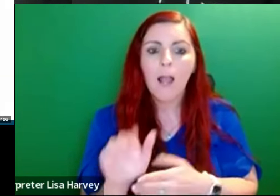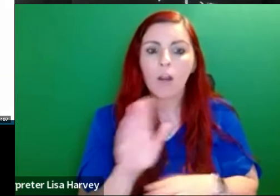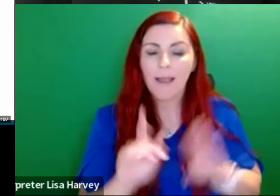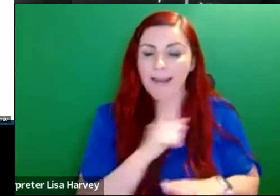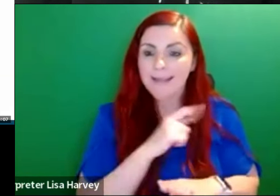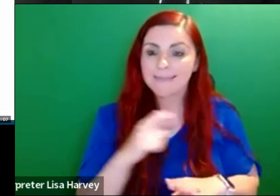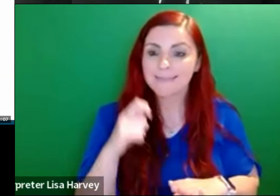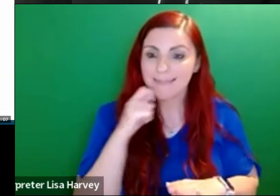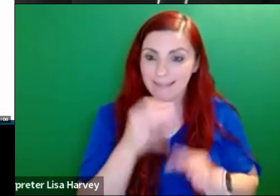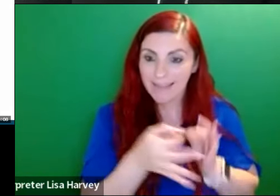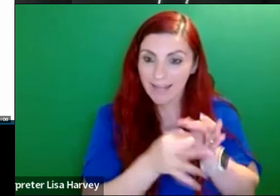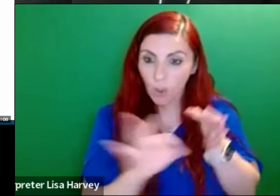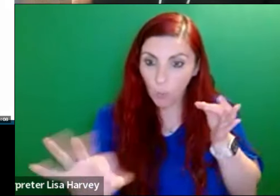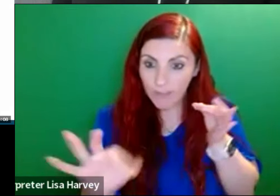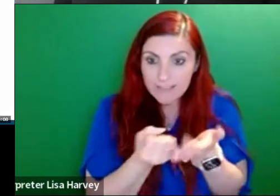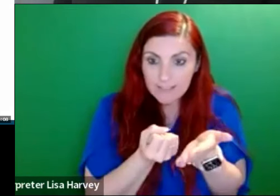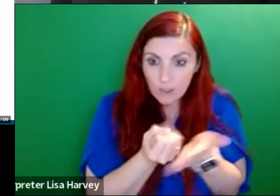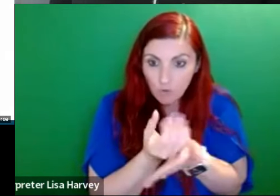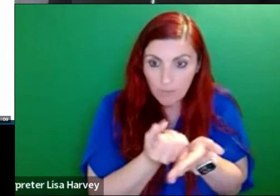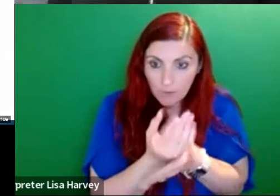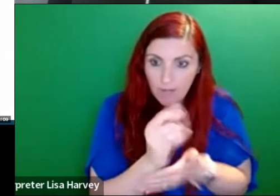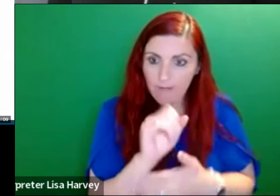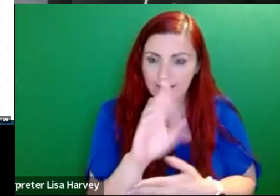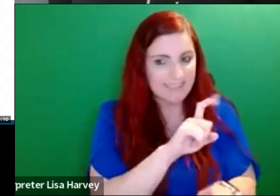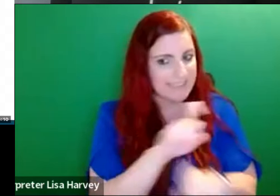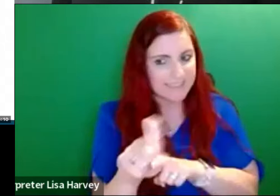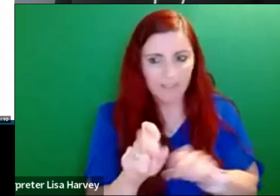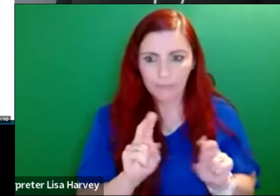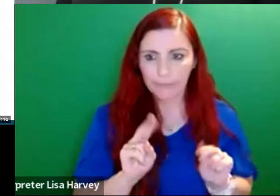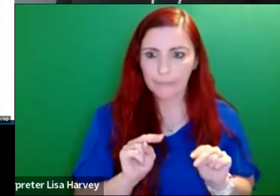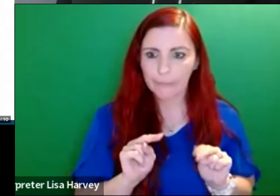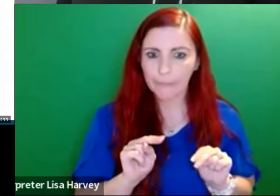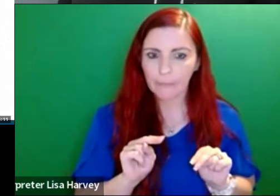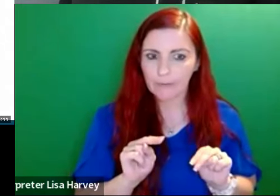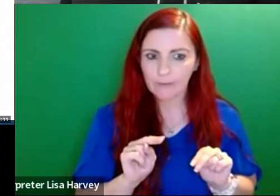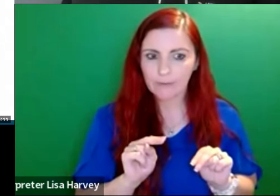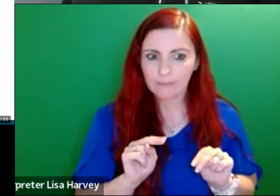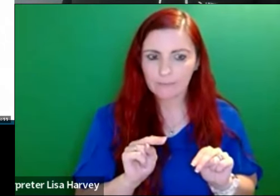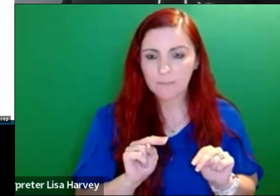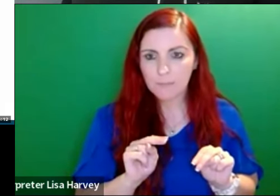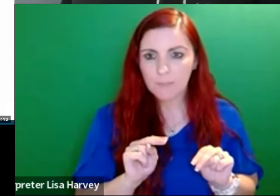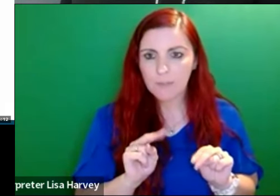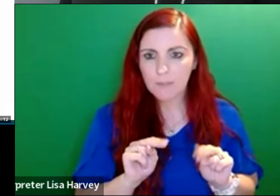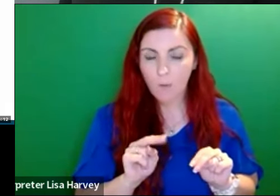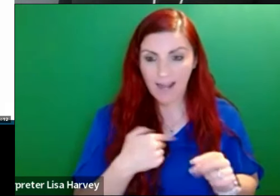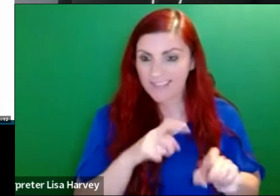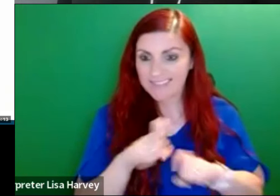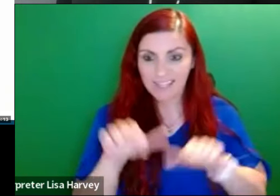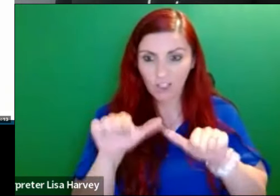of ISL is still in its infancy. Okay. And I'd be inclined to agree with that still in